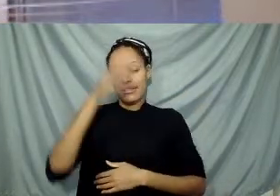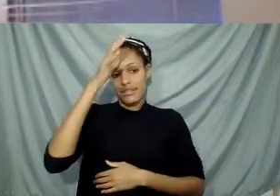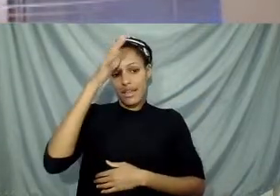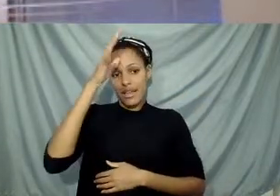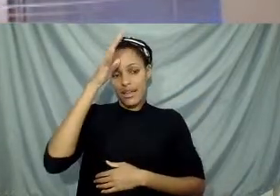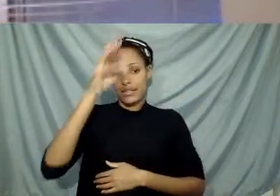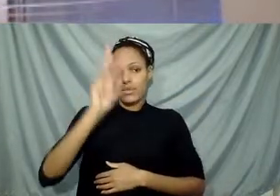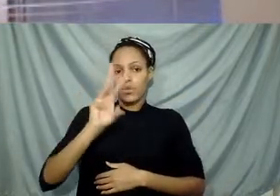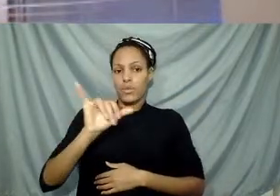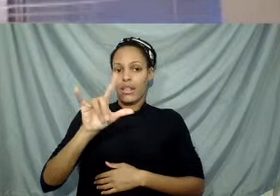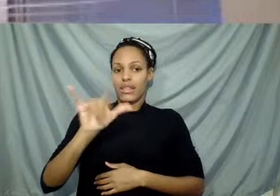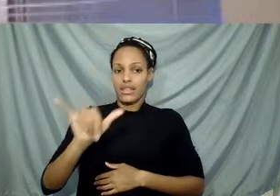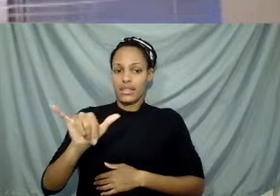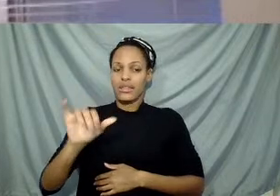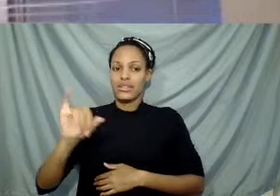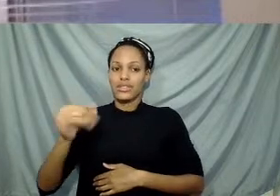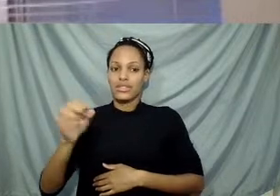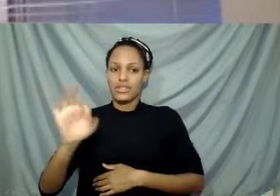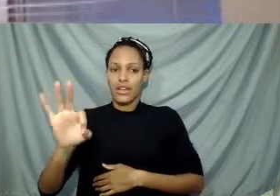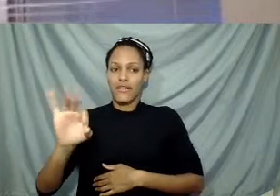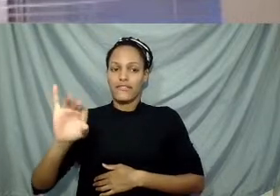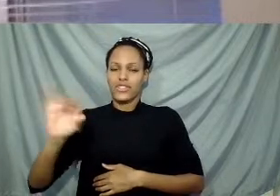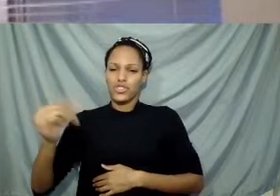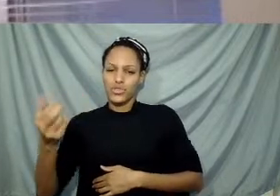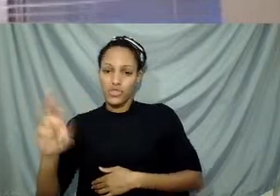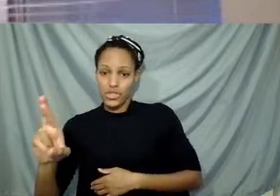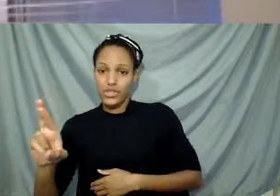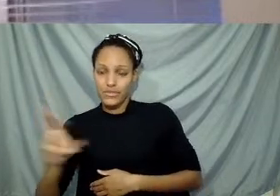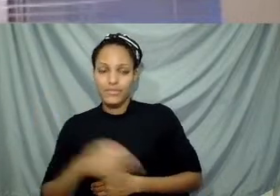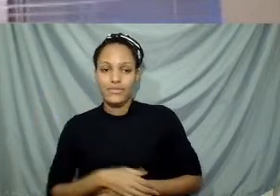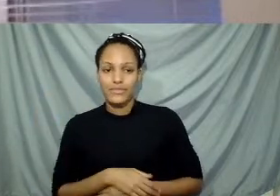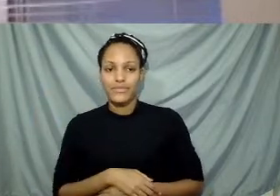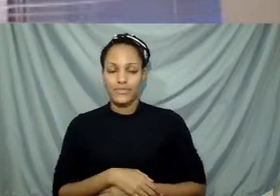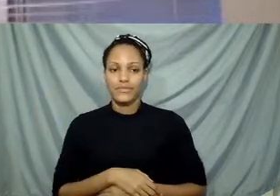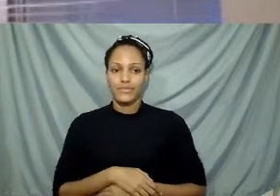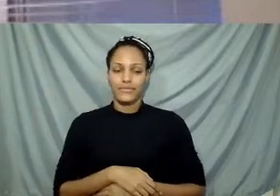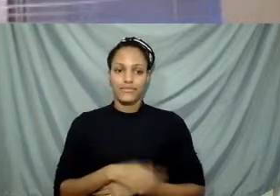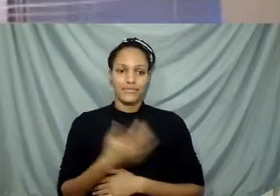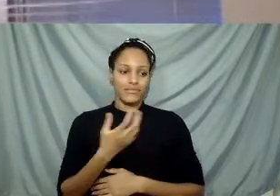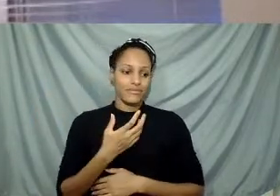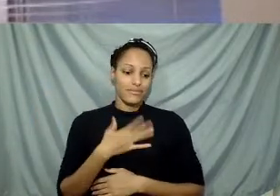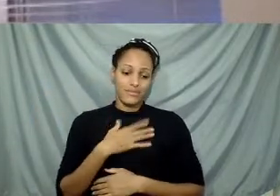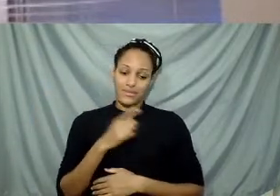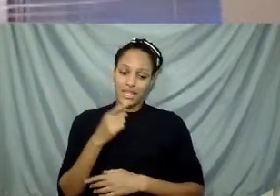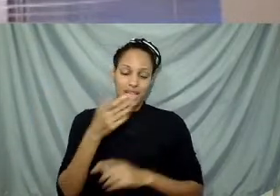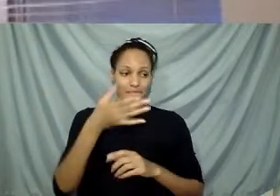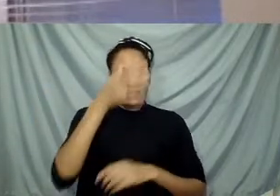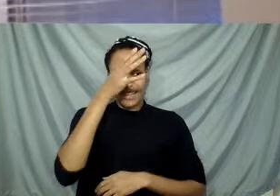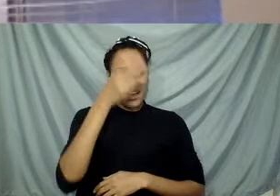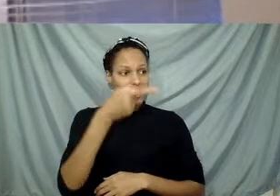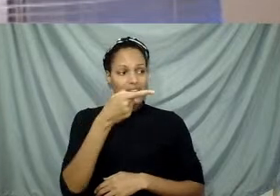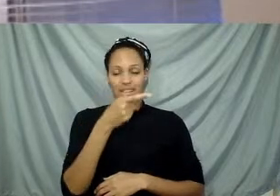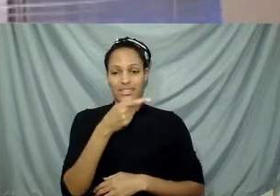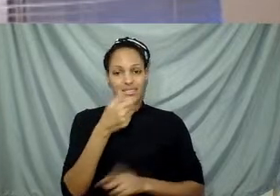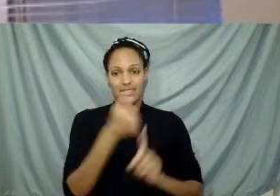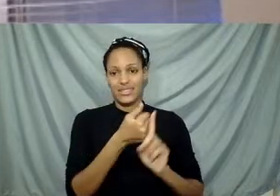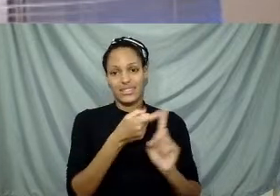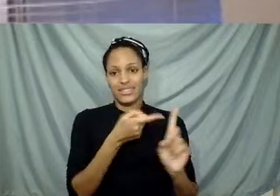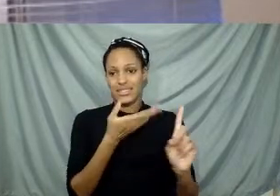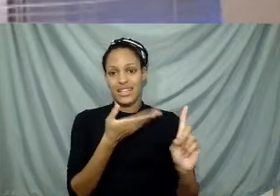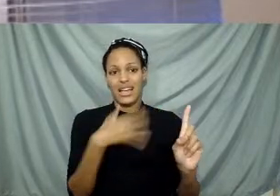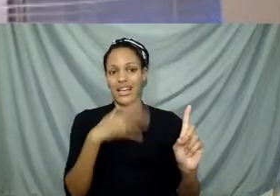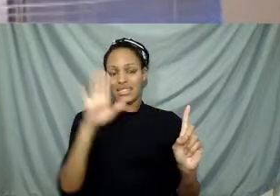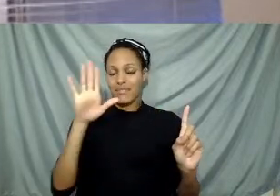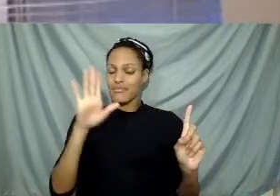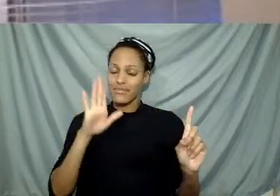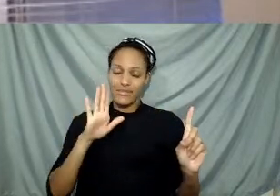Jr. Oh man, what a father! What a great father! And this